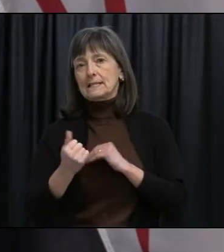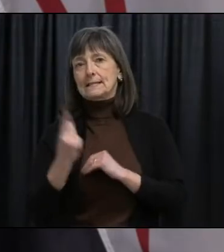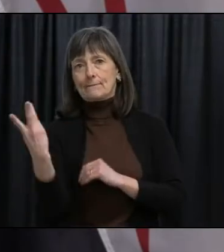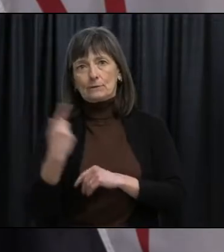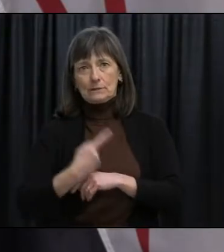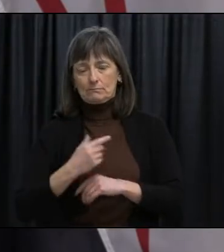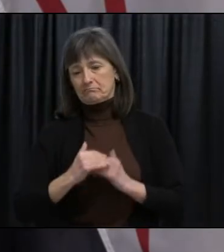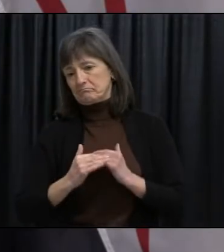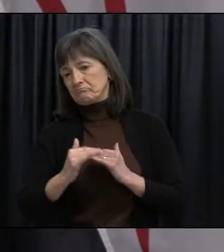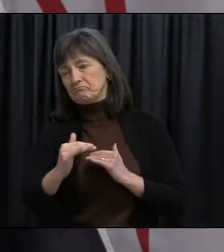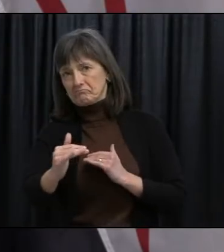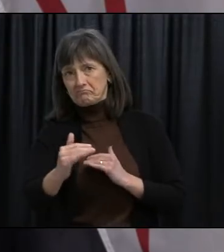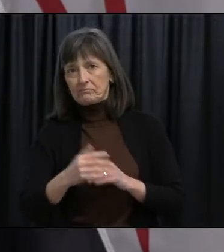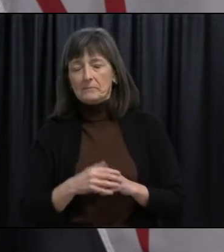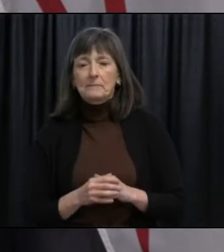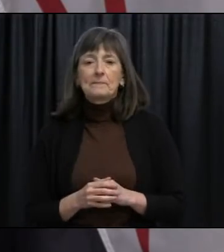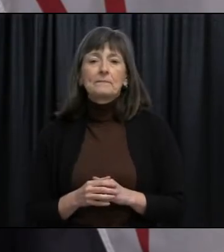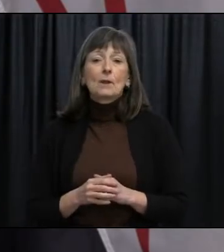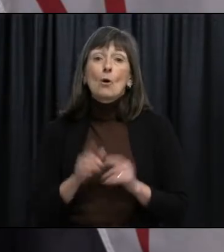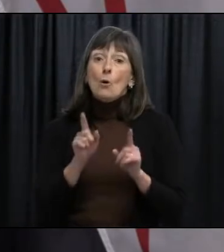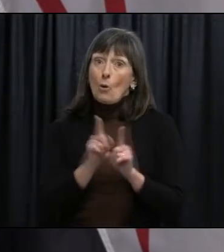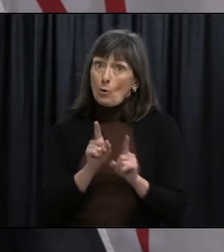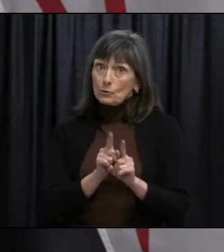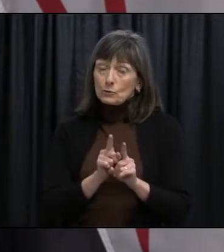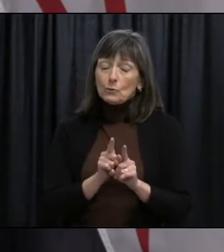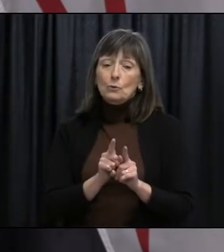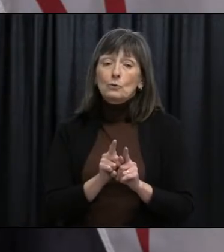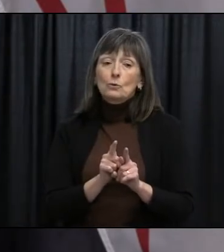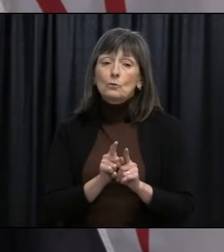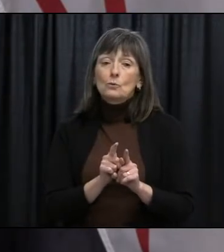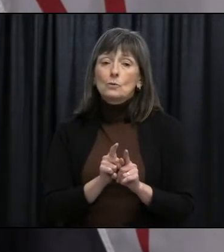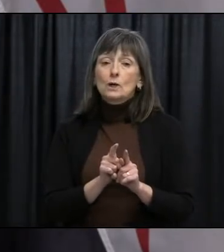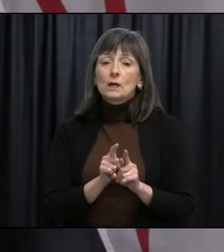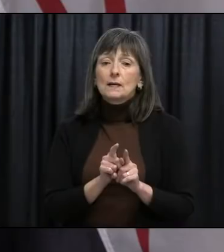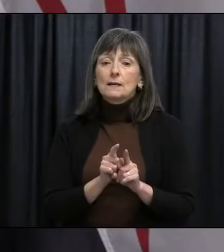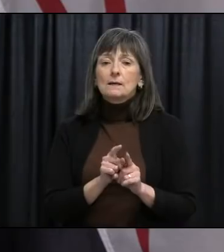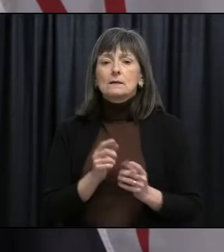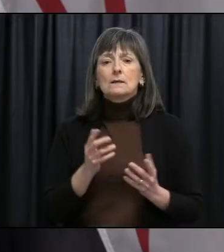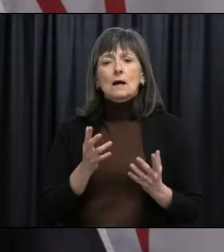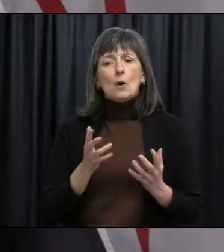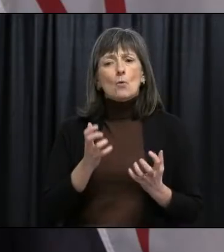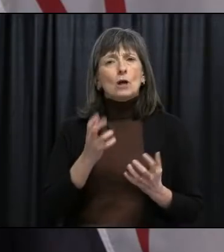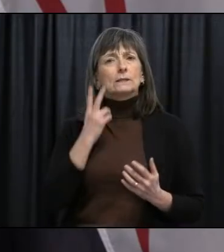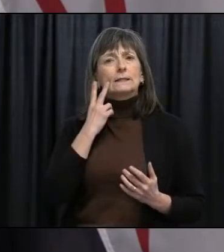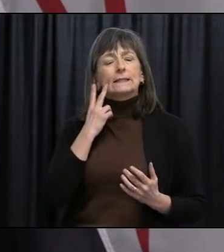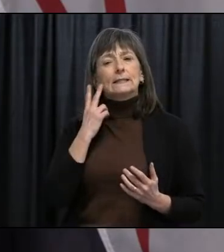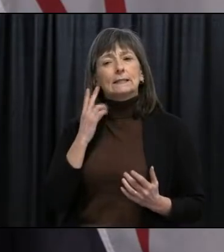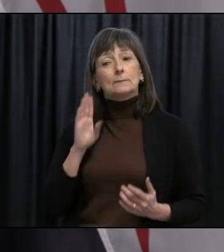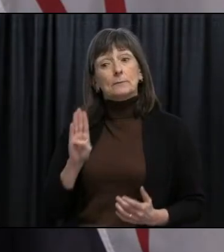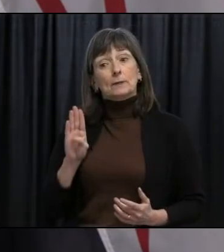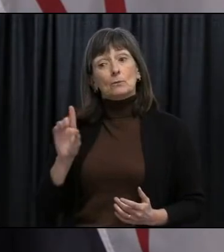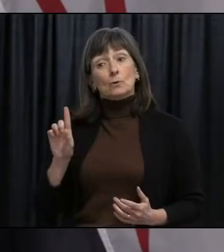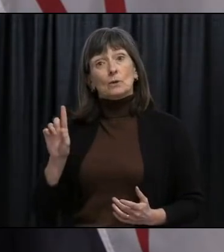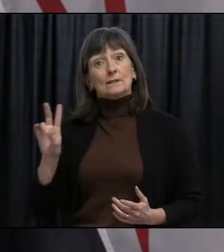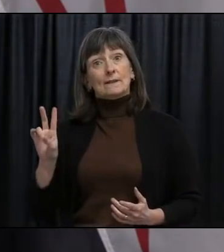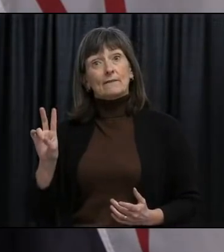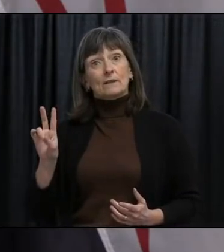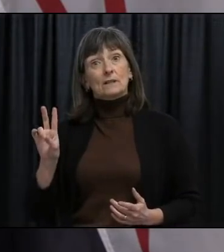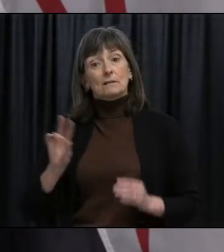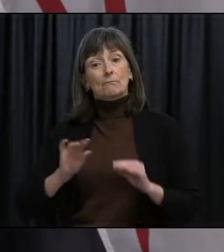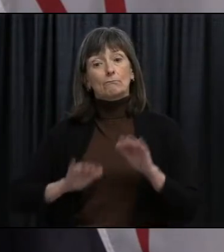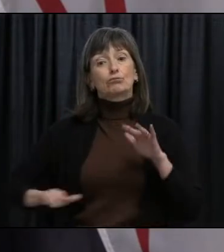it appears that the circulation of this new variant is